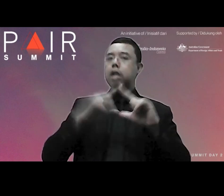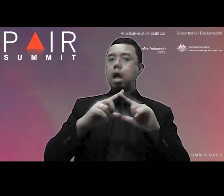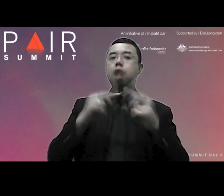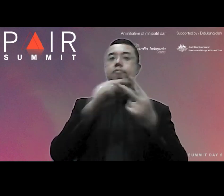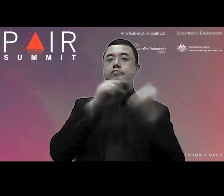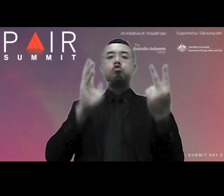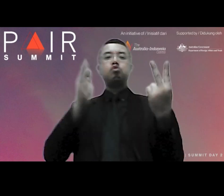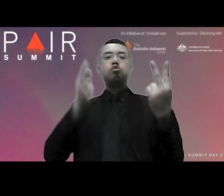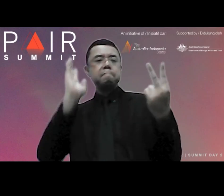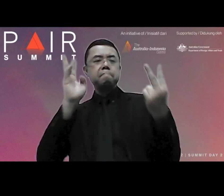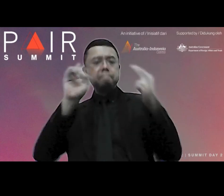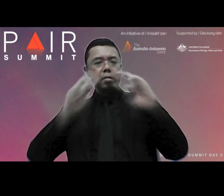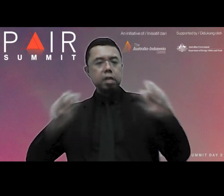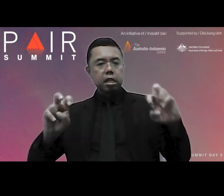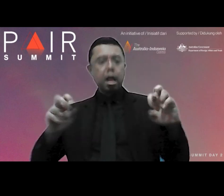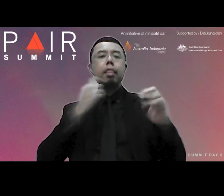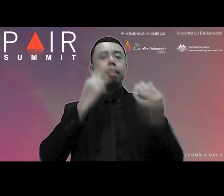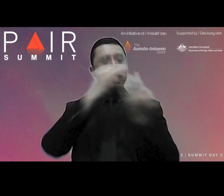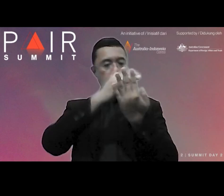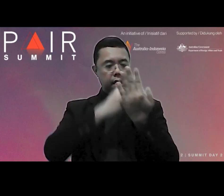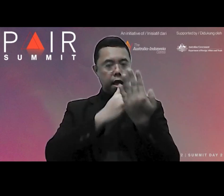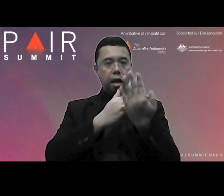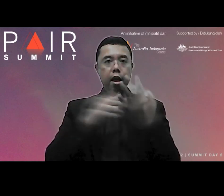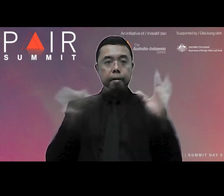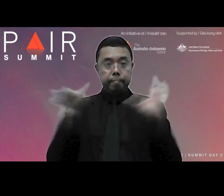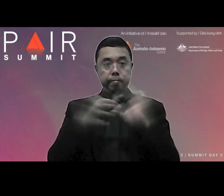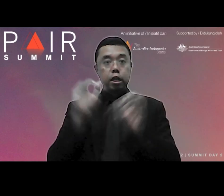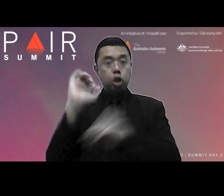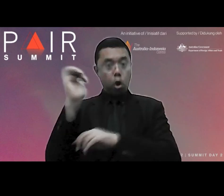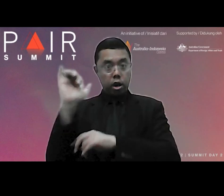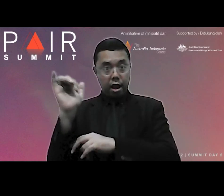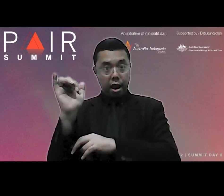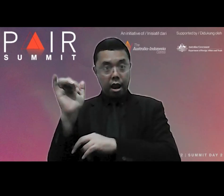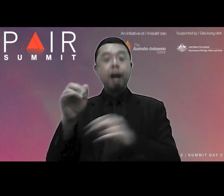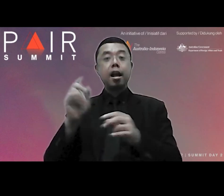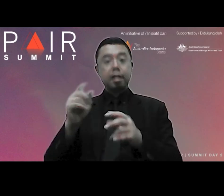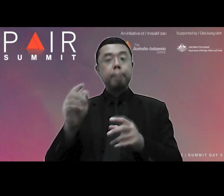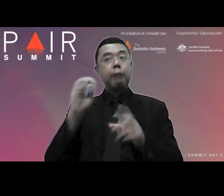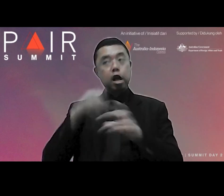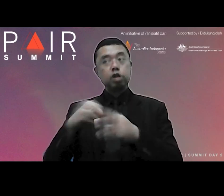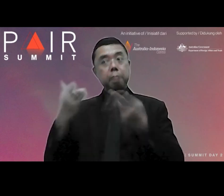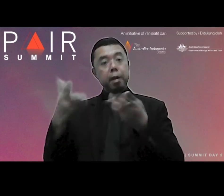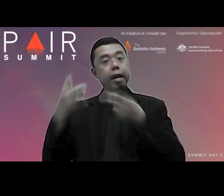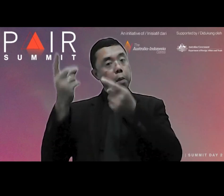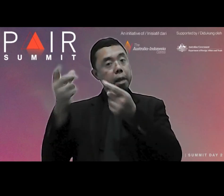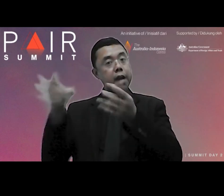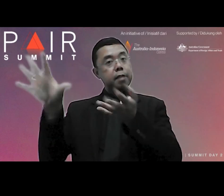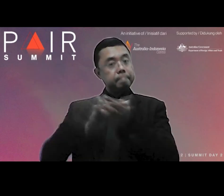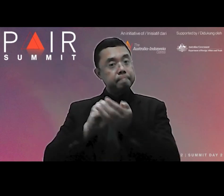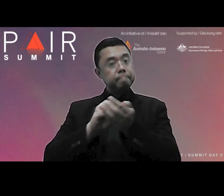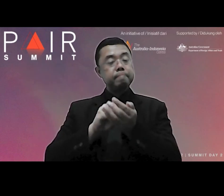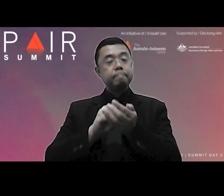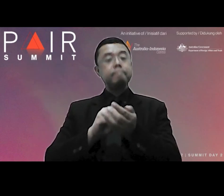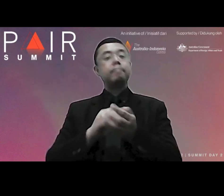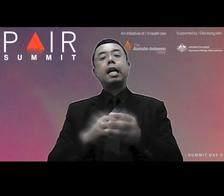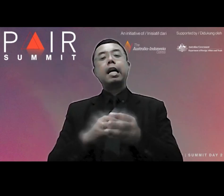in Yogyakarta during COVID-19 and their recommendations to adopt an open health information exchange framework, create a national standard